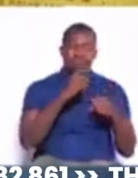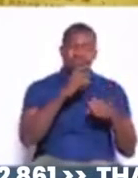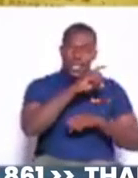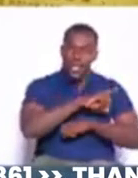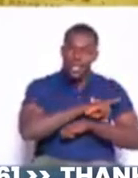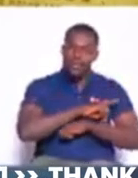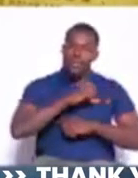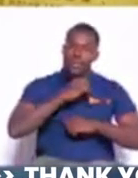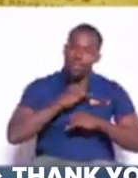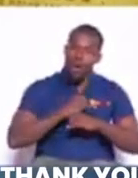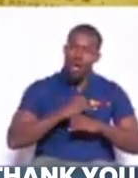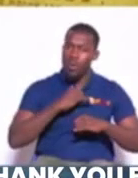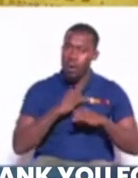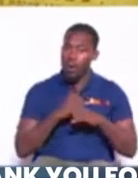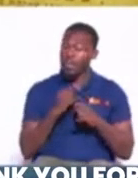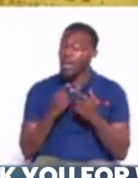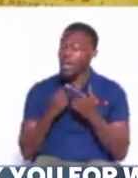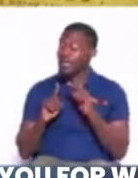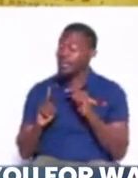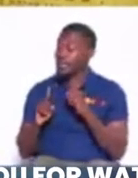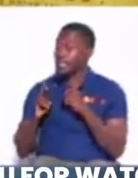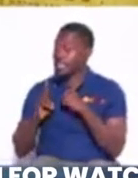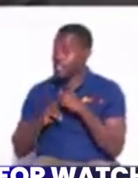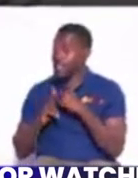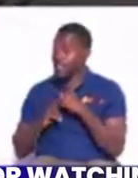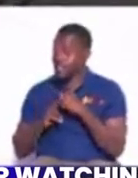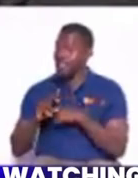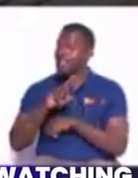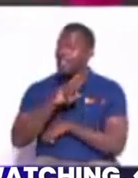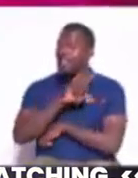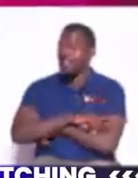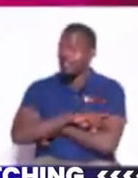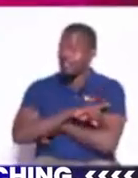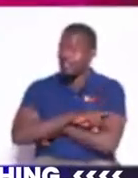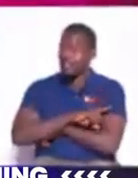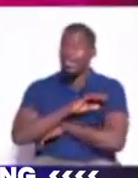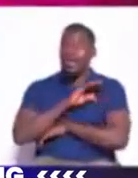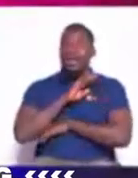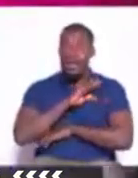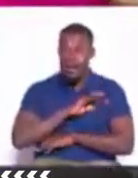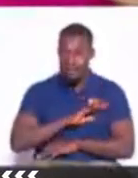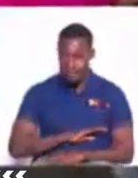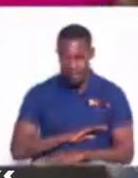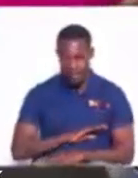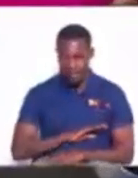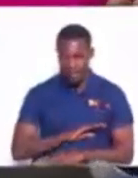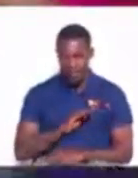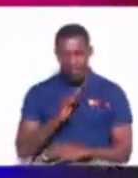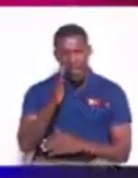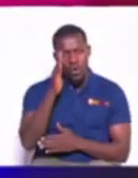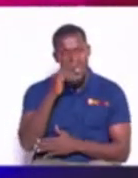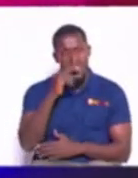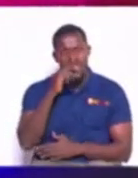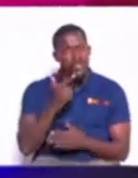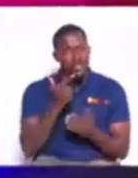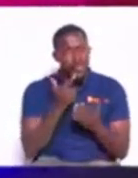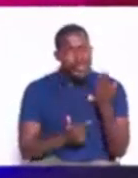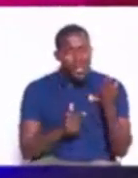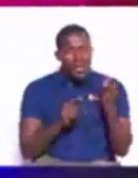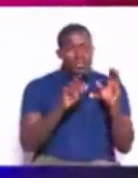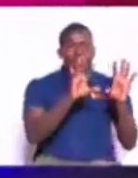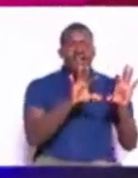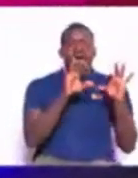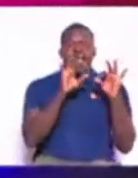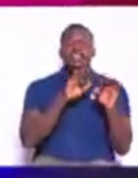the Sabbath of the Lord thy God. Echoing down through the centuries, God says, find